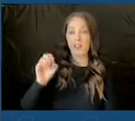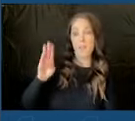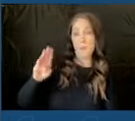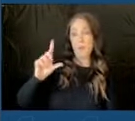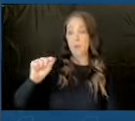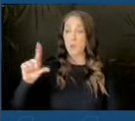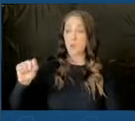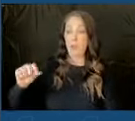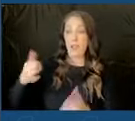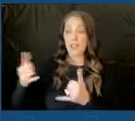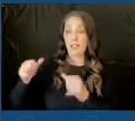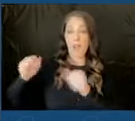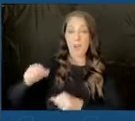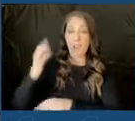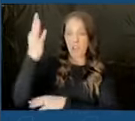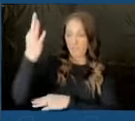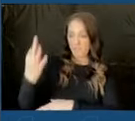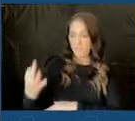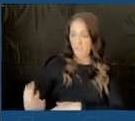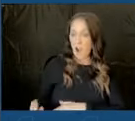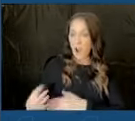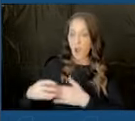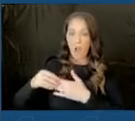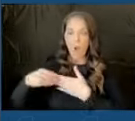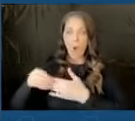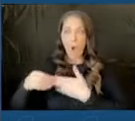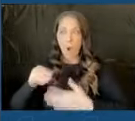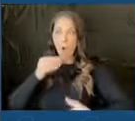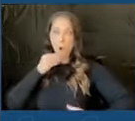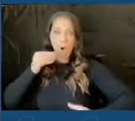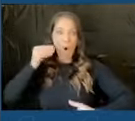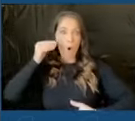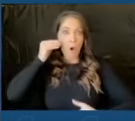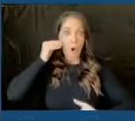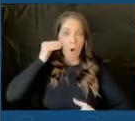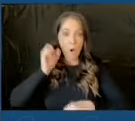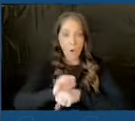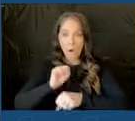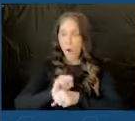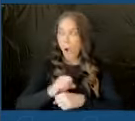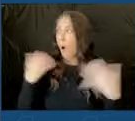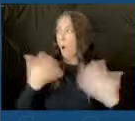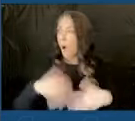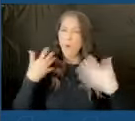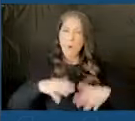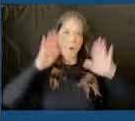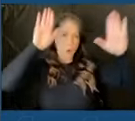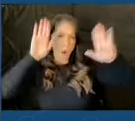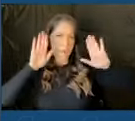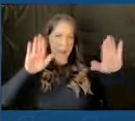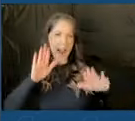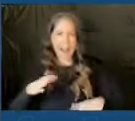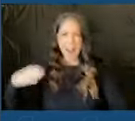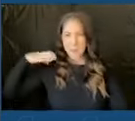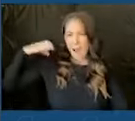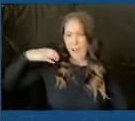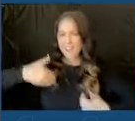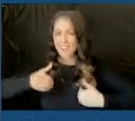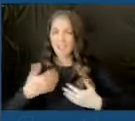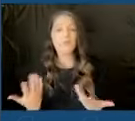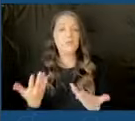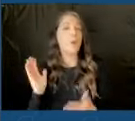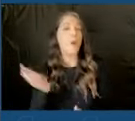home on Fridays, people would have thought that, my God, that's the greatest gift. I never would have imagined that. What a great boss I have. So our expectations